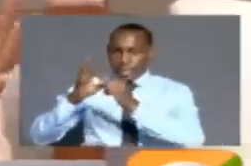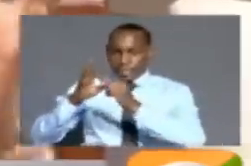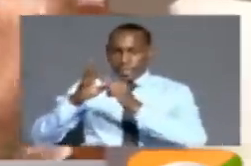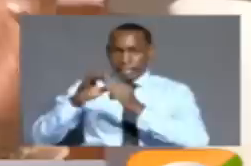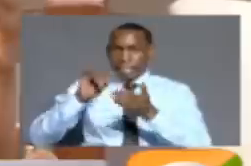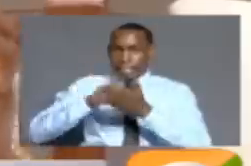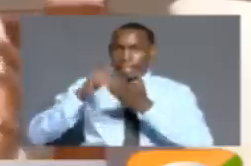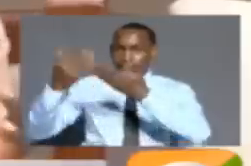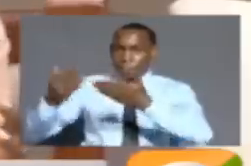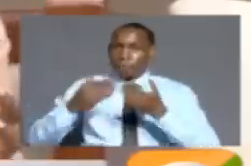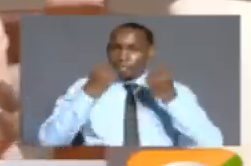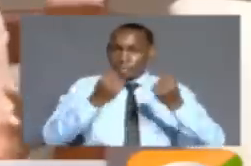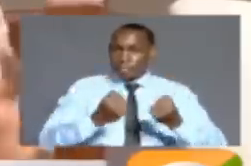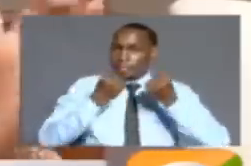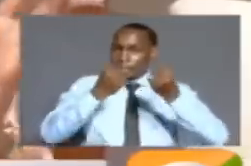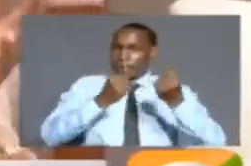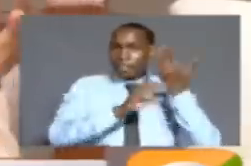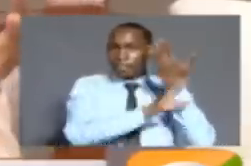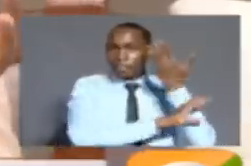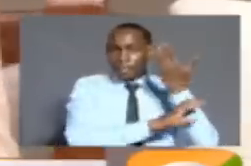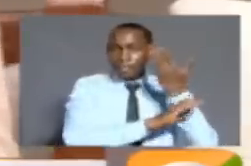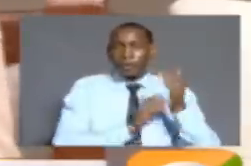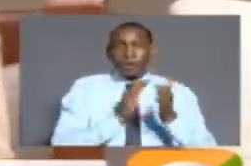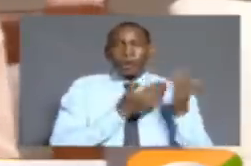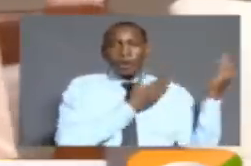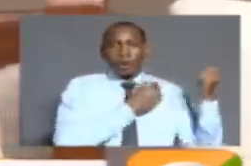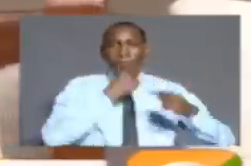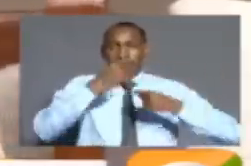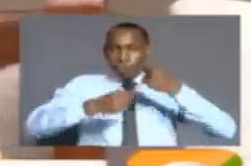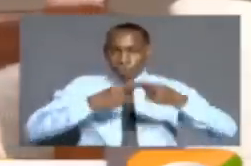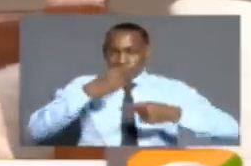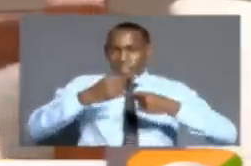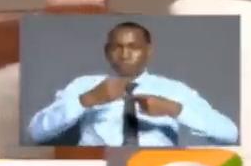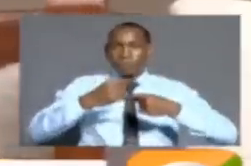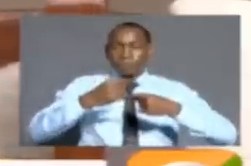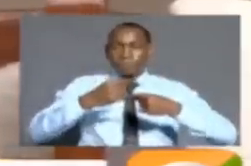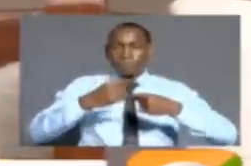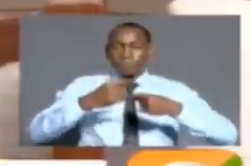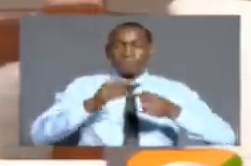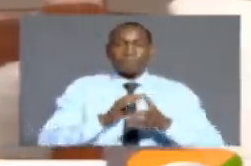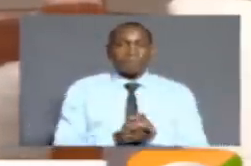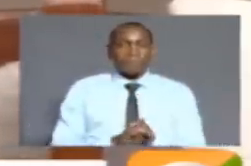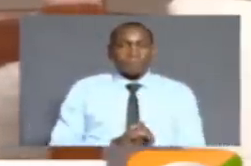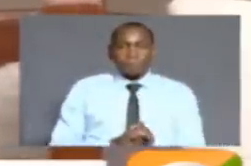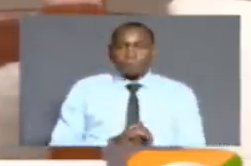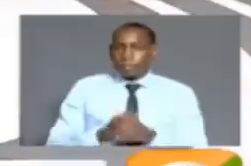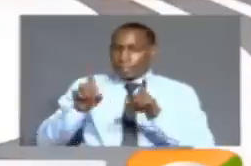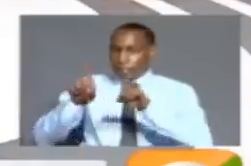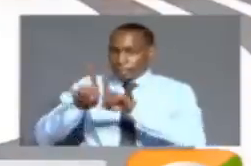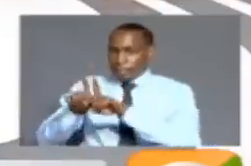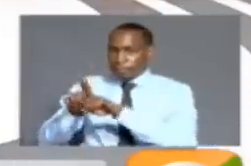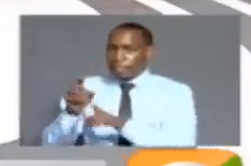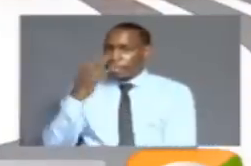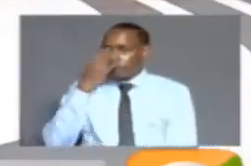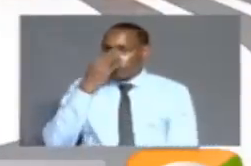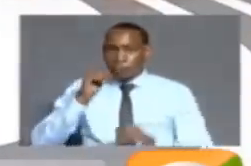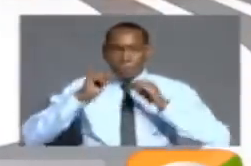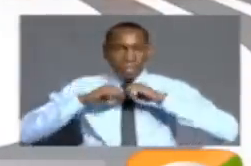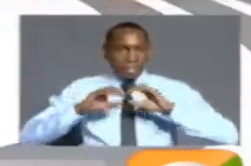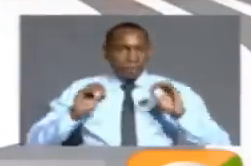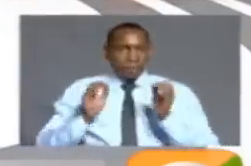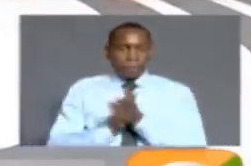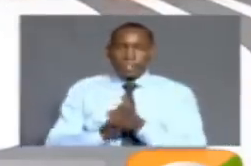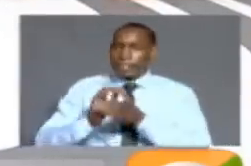that brought stability to this country. So we hope to continue building on that, and hopefully we'll get but there. But the same William Ruto doesn't quite agree with the